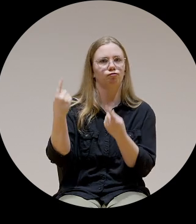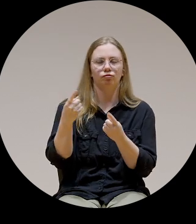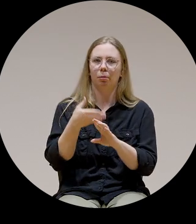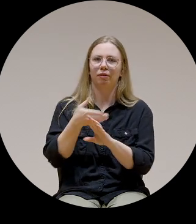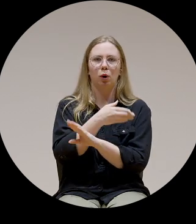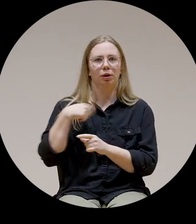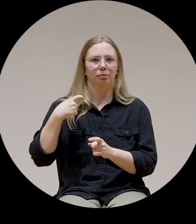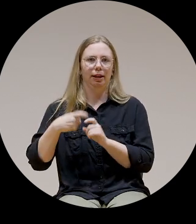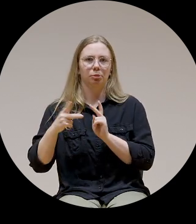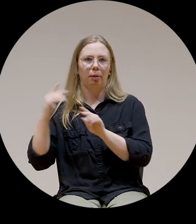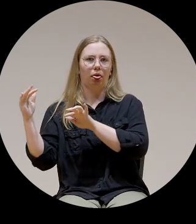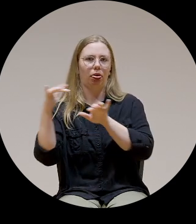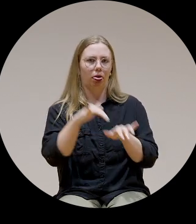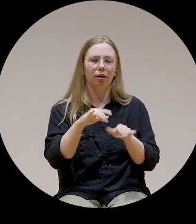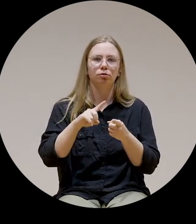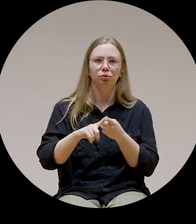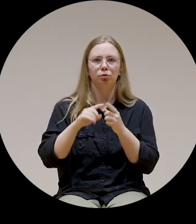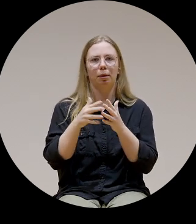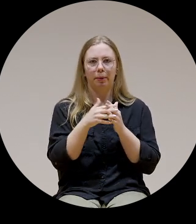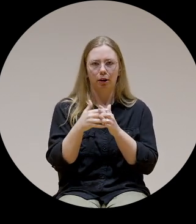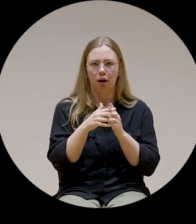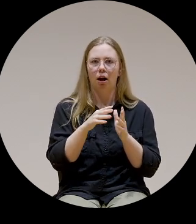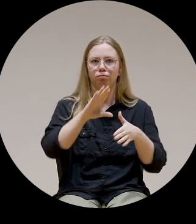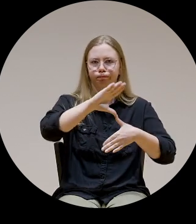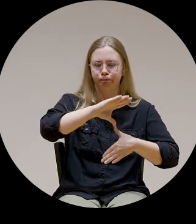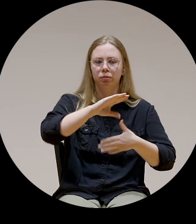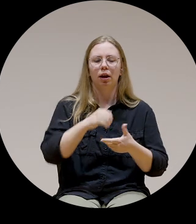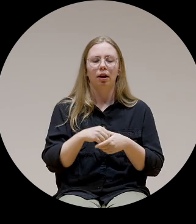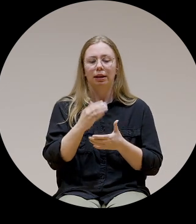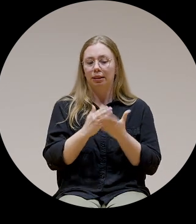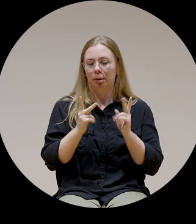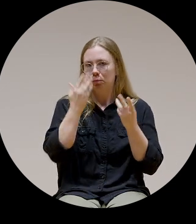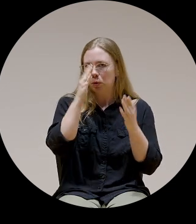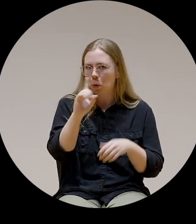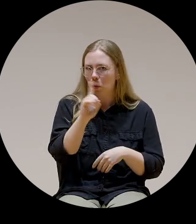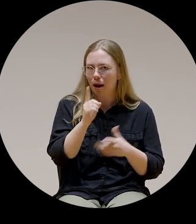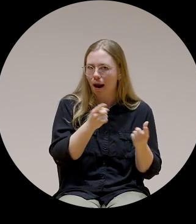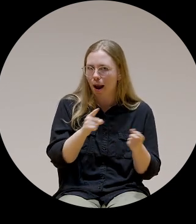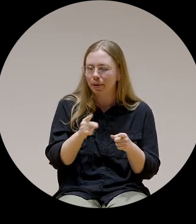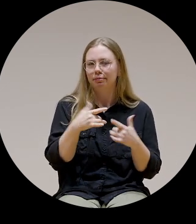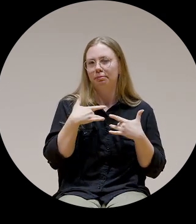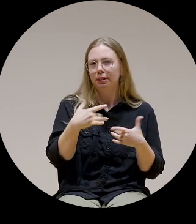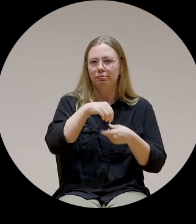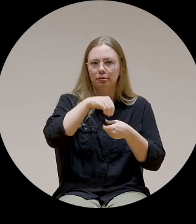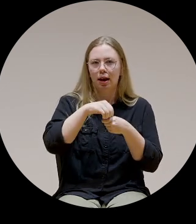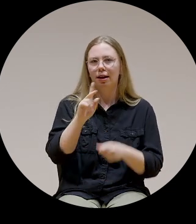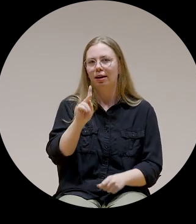of them outsiders don't know when they take place. They may take place in the kiva, the ceremonial house.